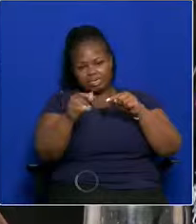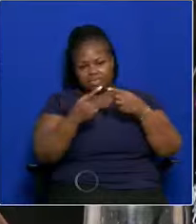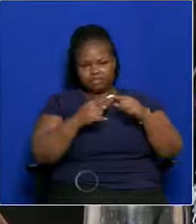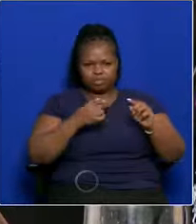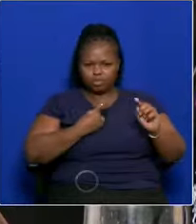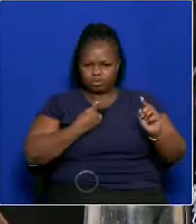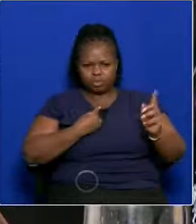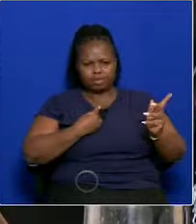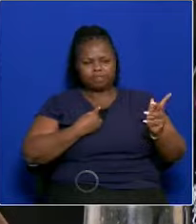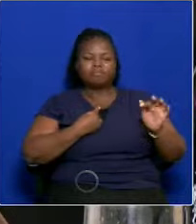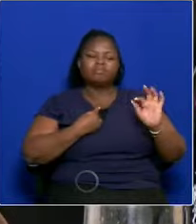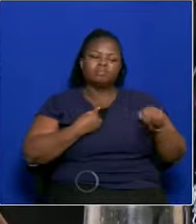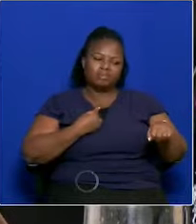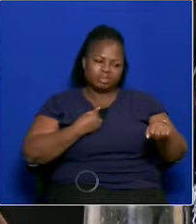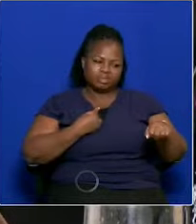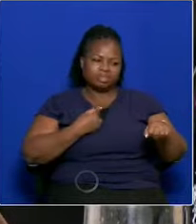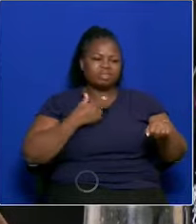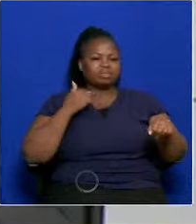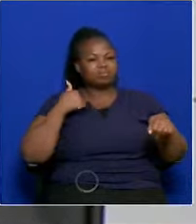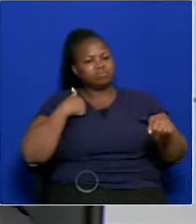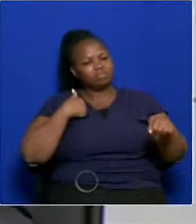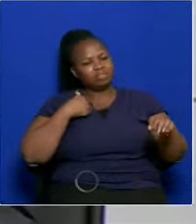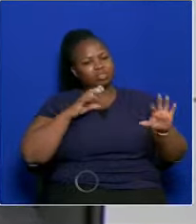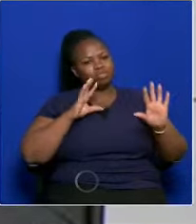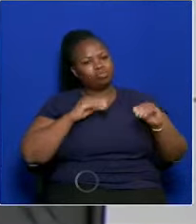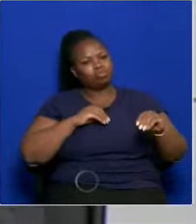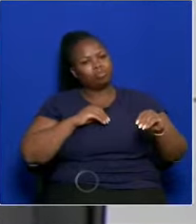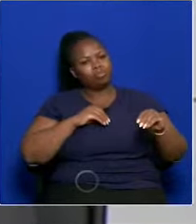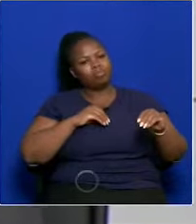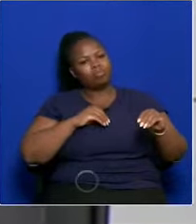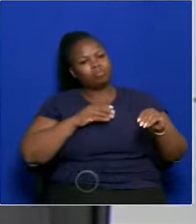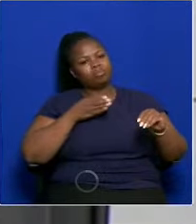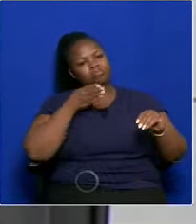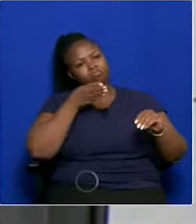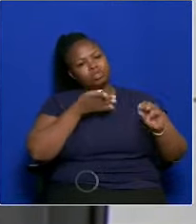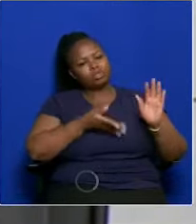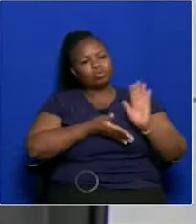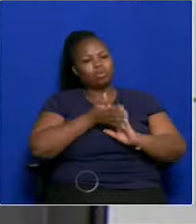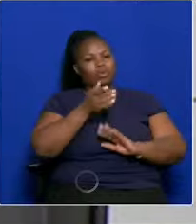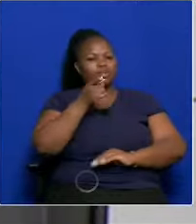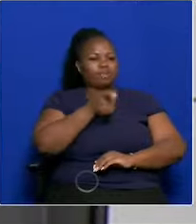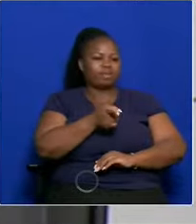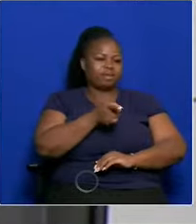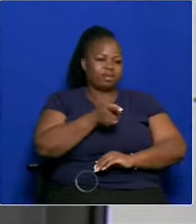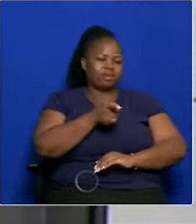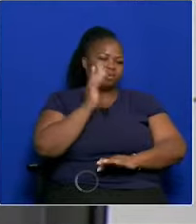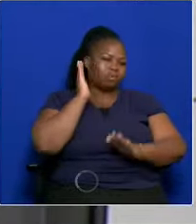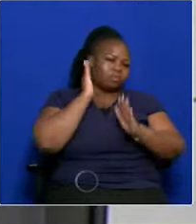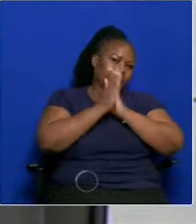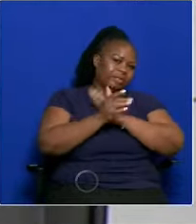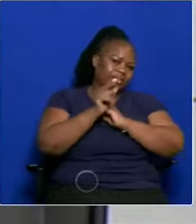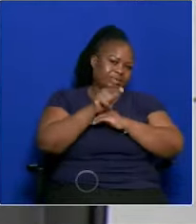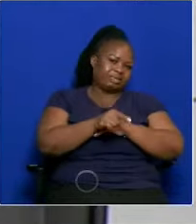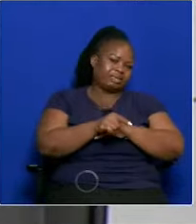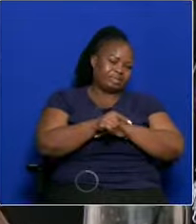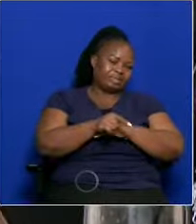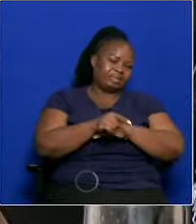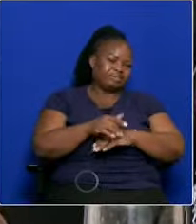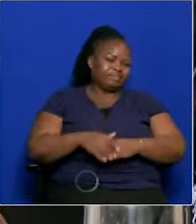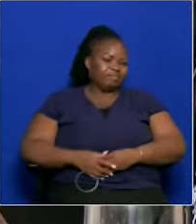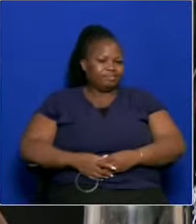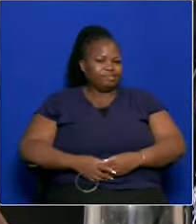Yeah, and I stopped going there. I stopped passing by there and so forth. All